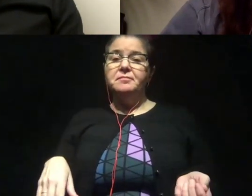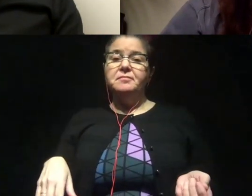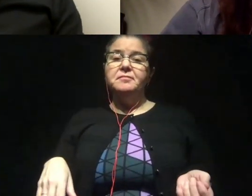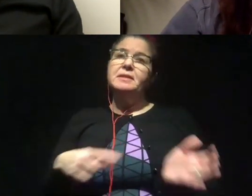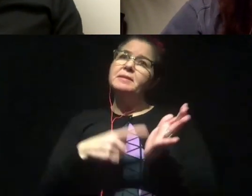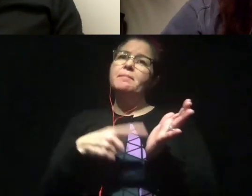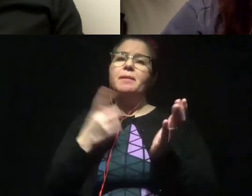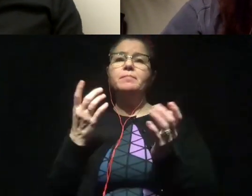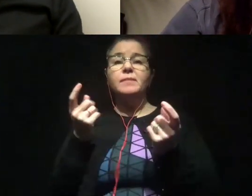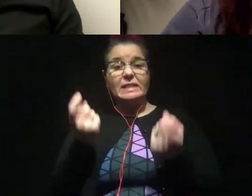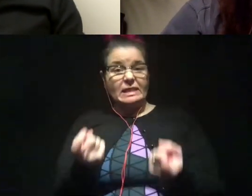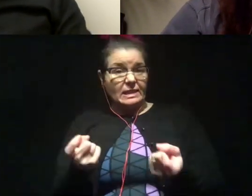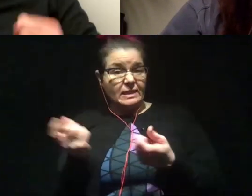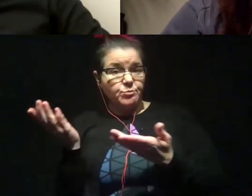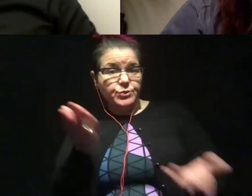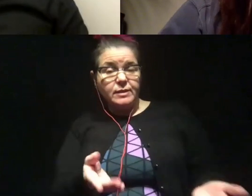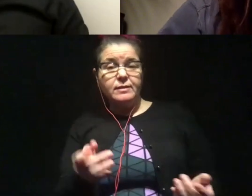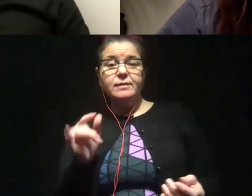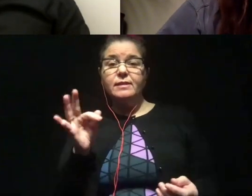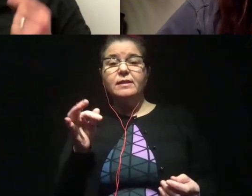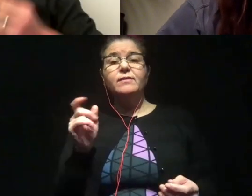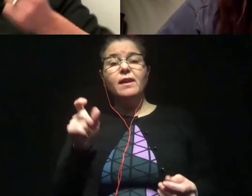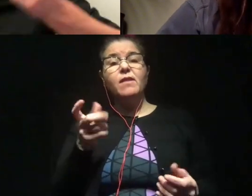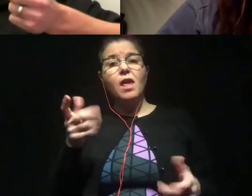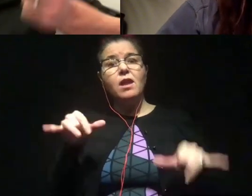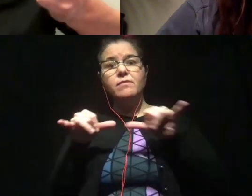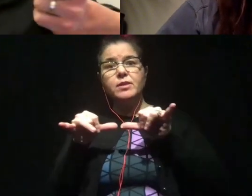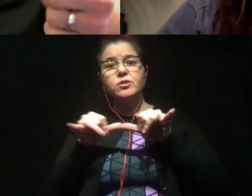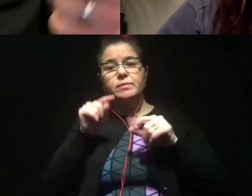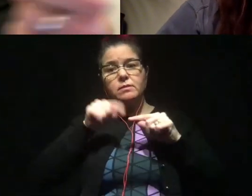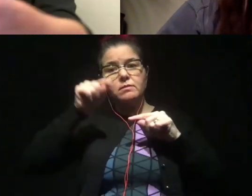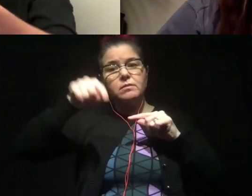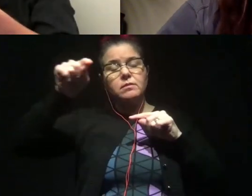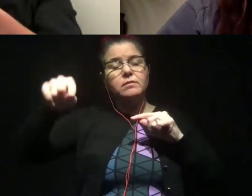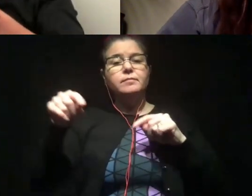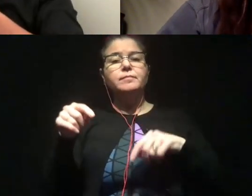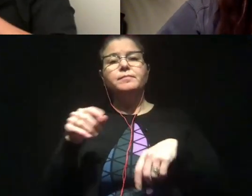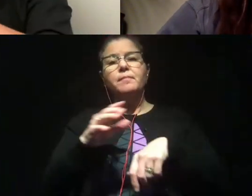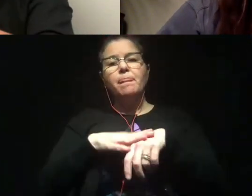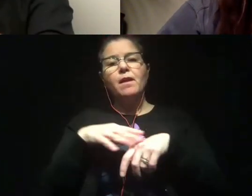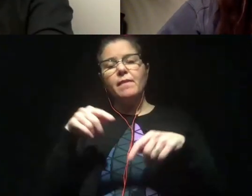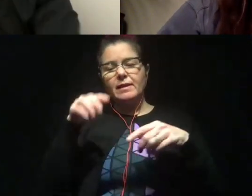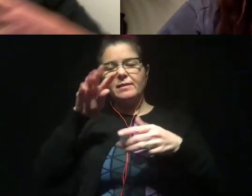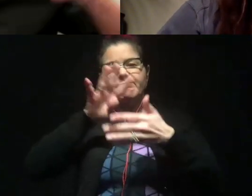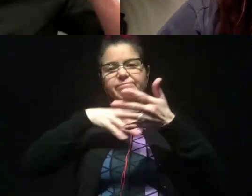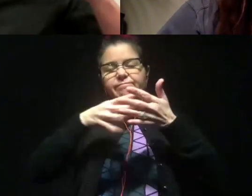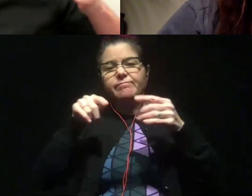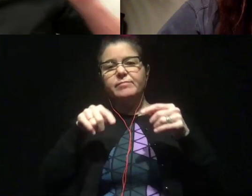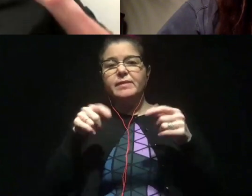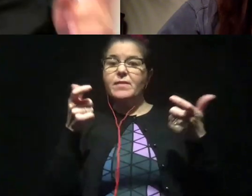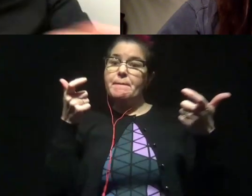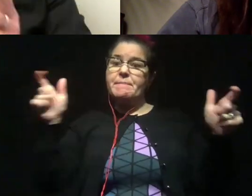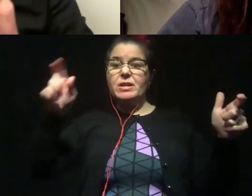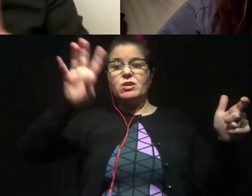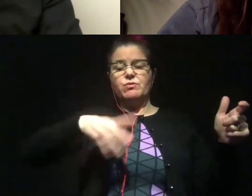sometimes we take skis. Like if we're having to do a lot of measurements along like a grid. If it's a really big grid,